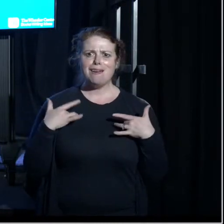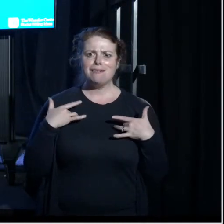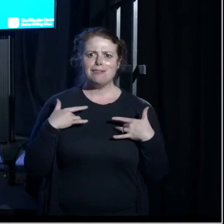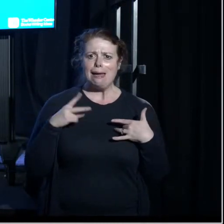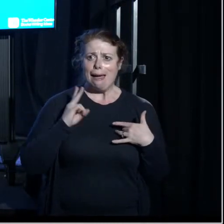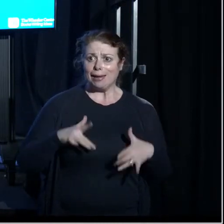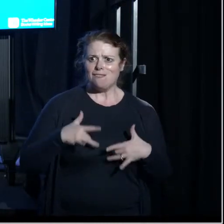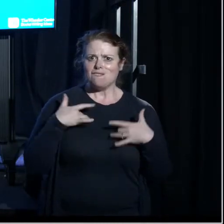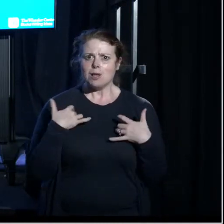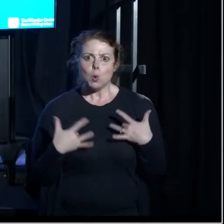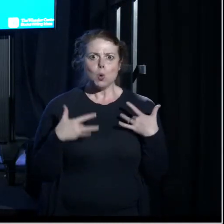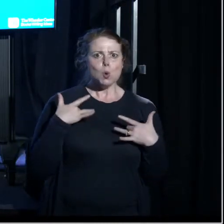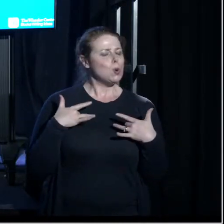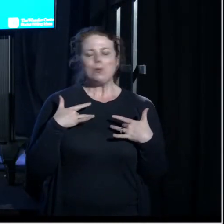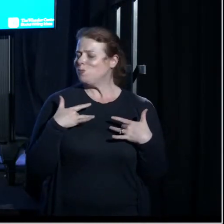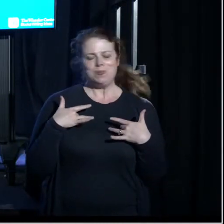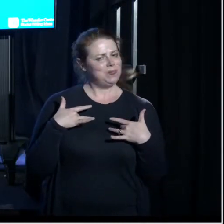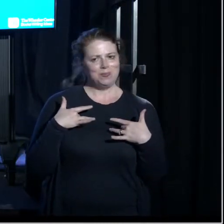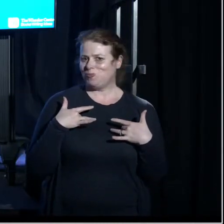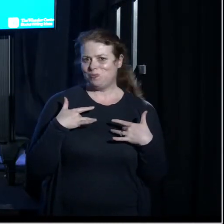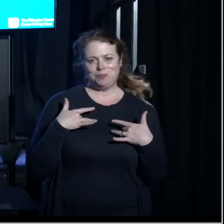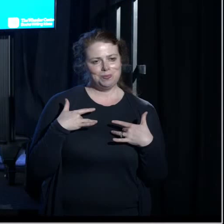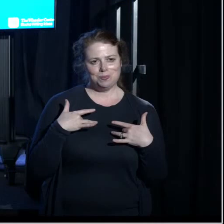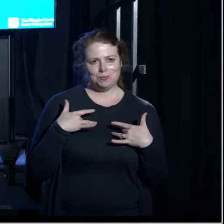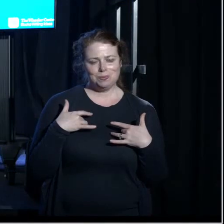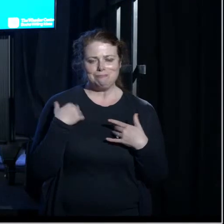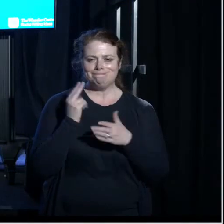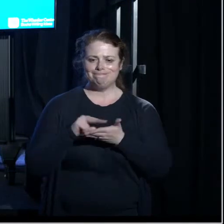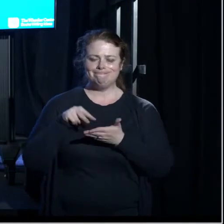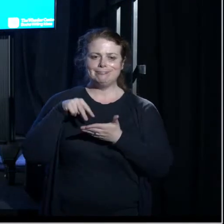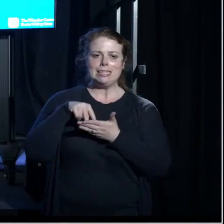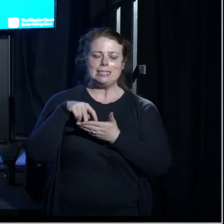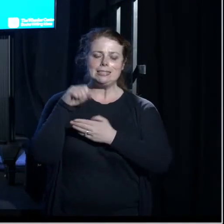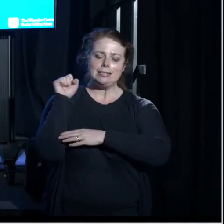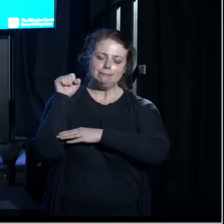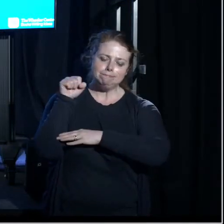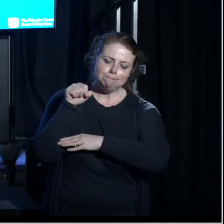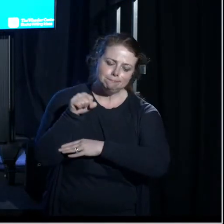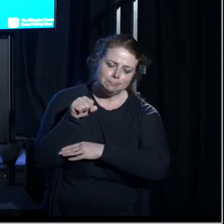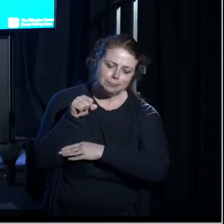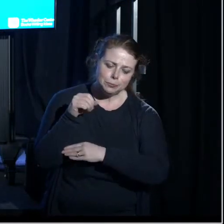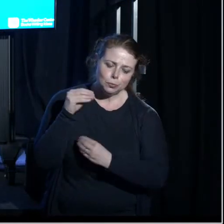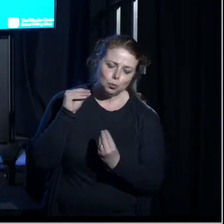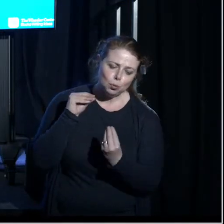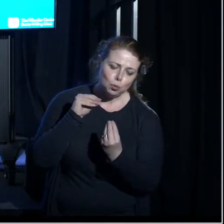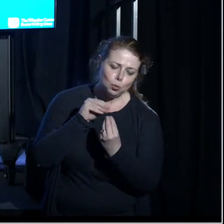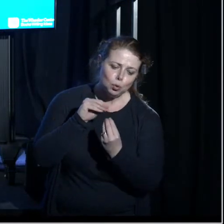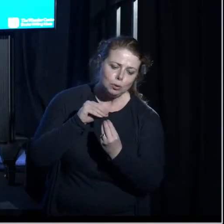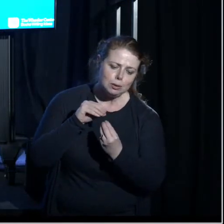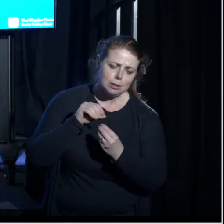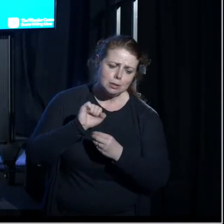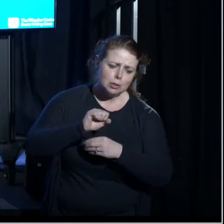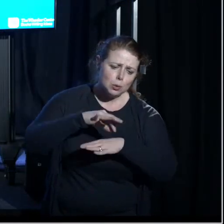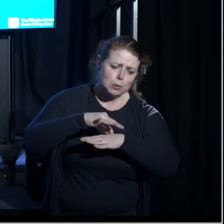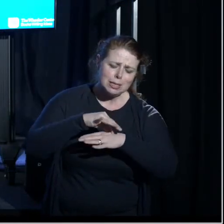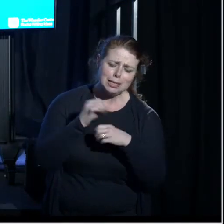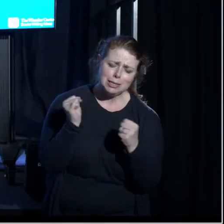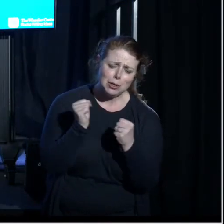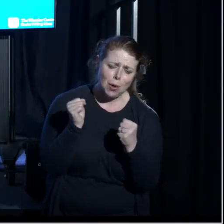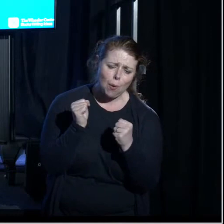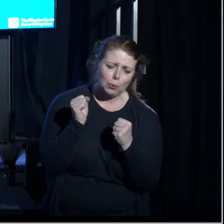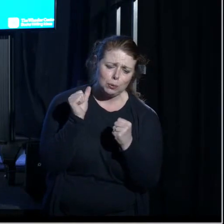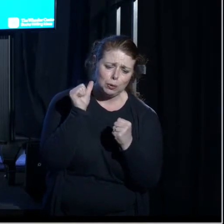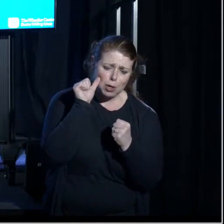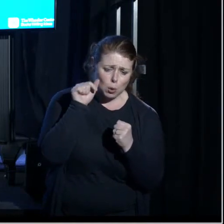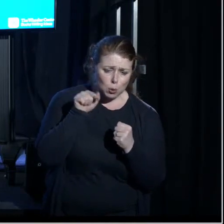again. I stand and bend forward and kiss your cold skin and know that you are not here in